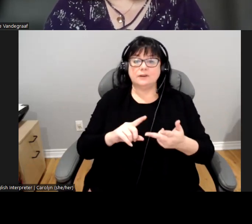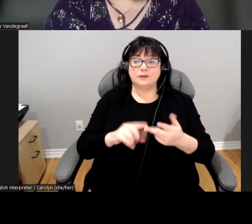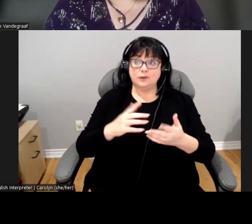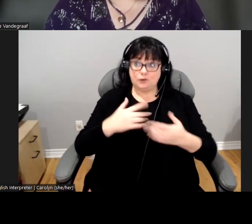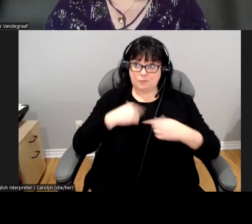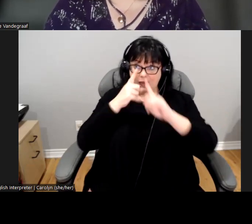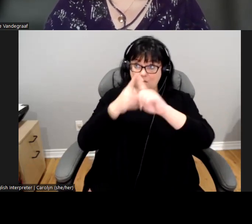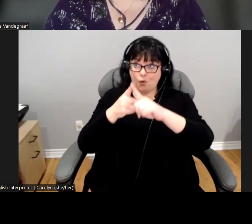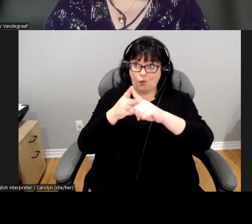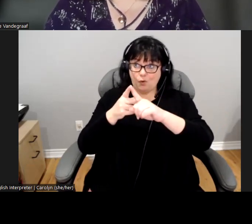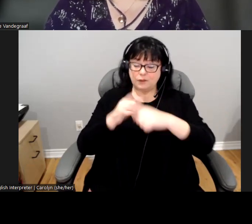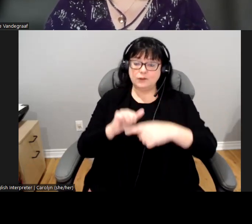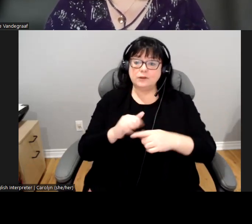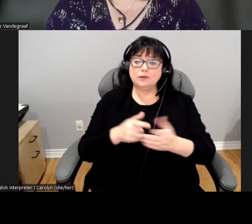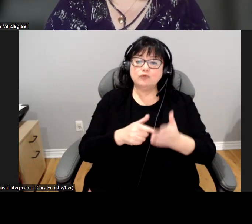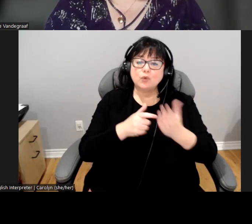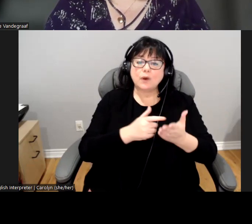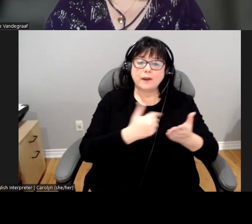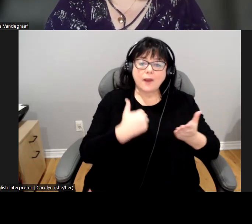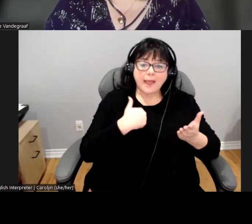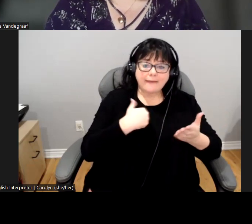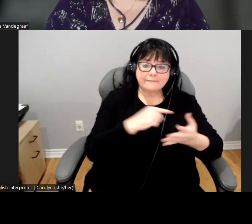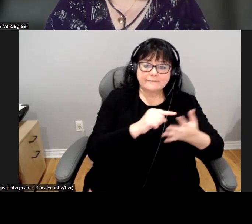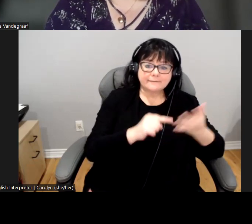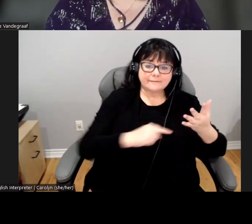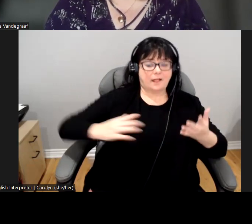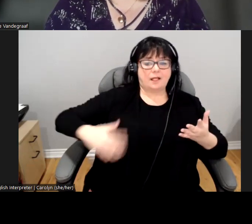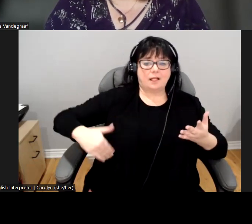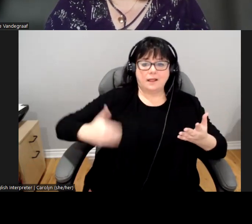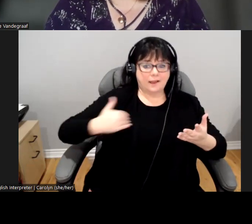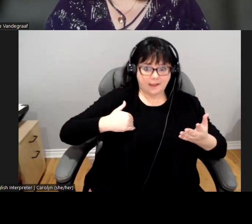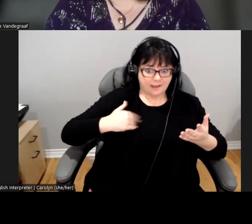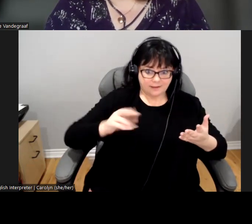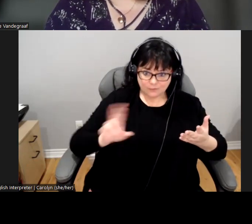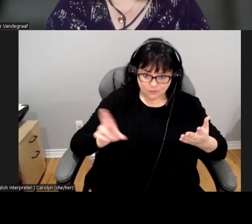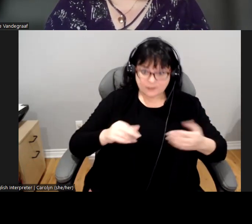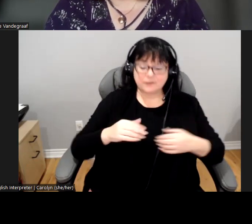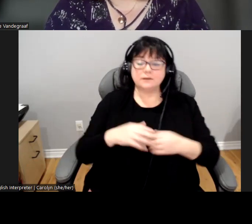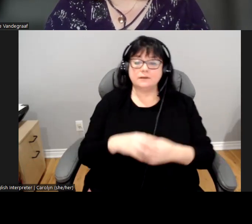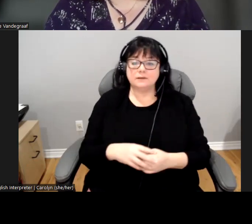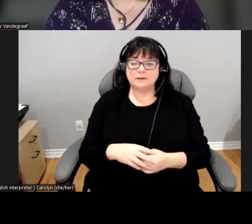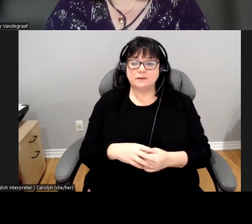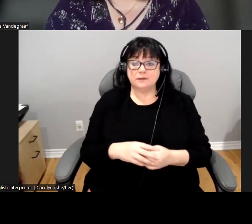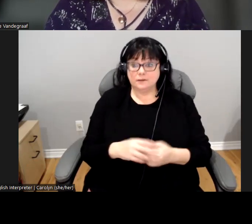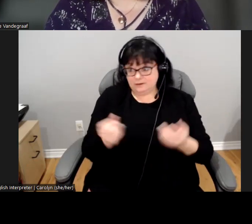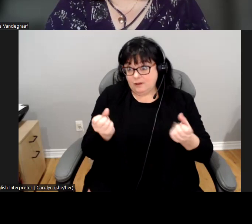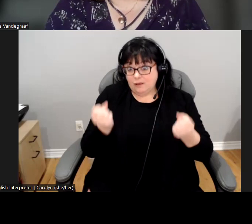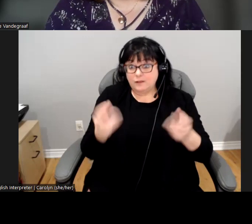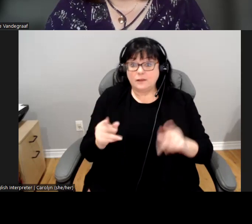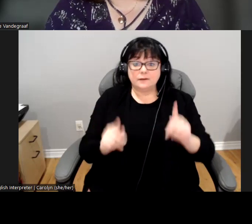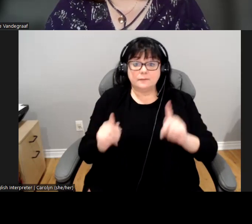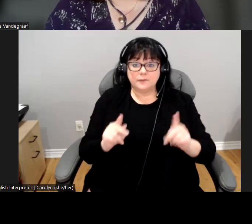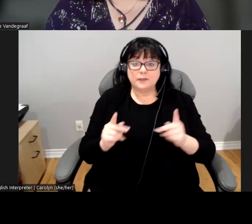unsure. We're getting a lot of people on Ontario Works and job seekers in general, especially if they've been laid off. We're starting, believe it or not, we're starting to see a lot